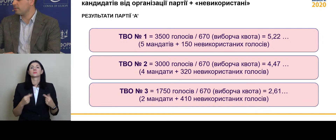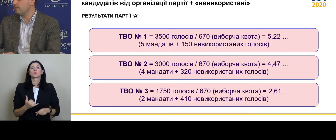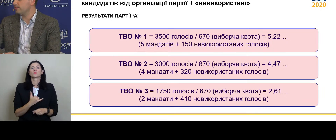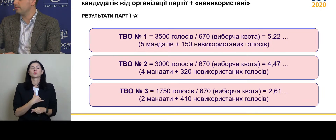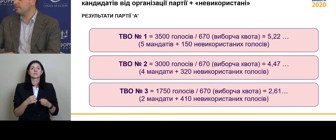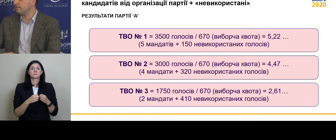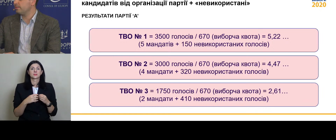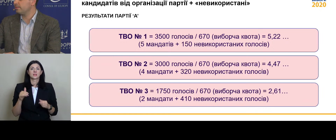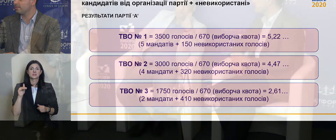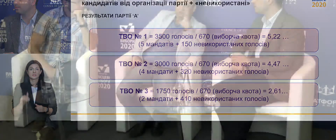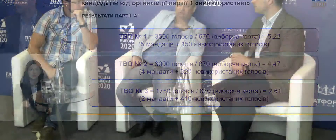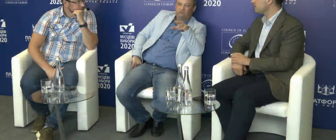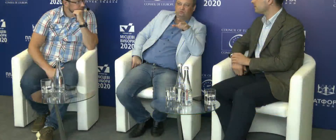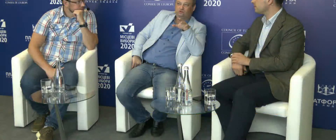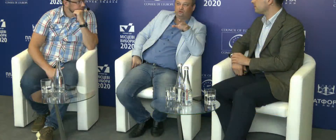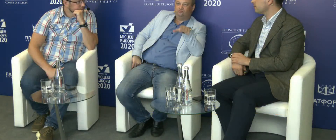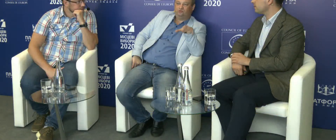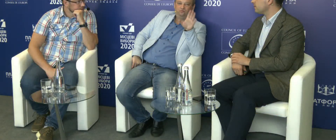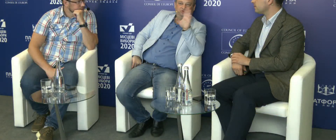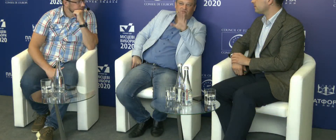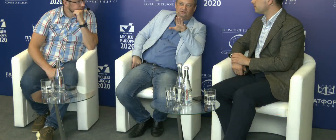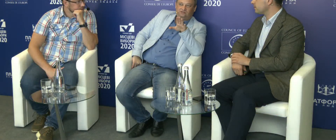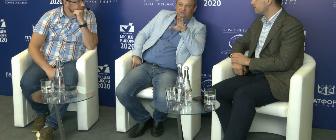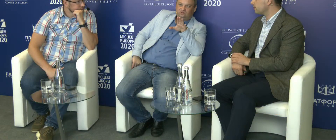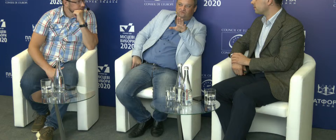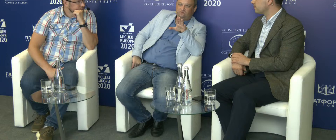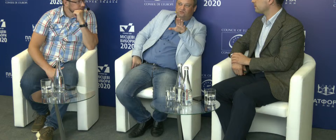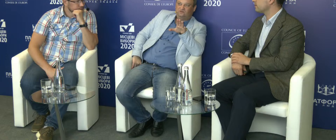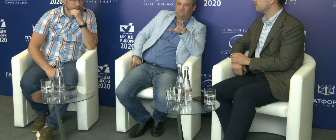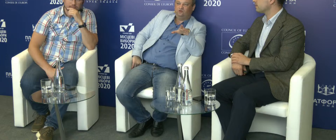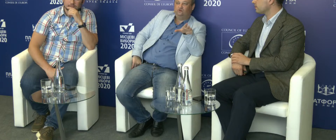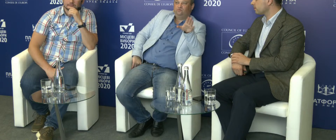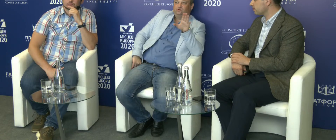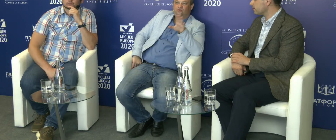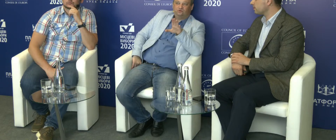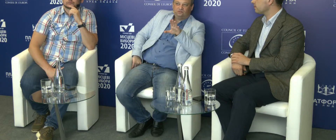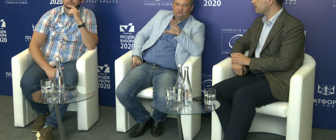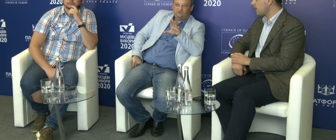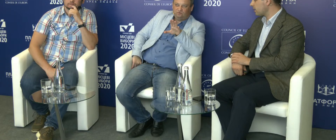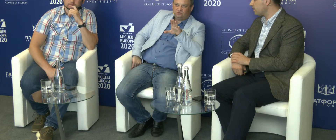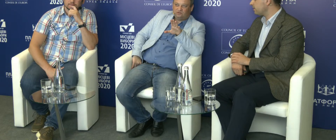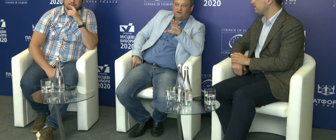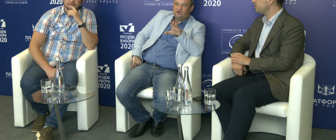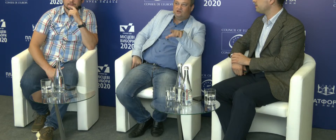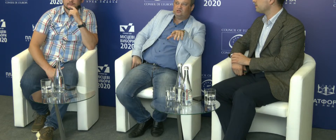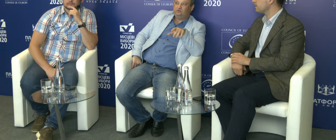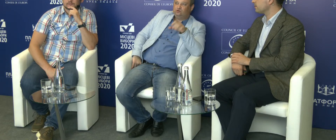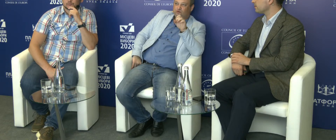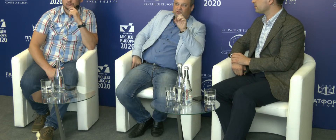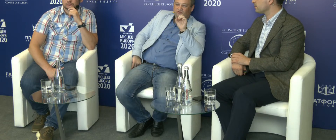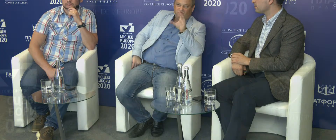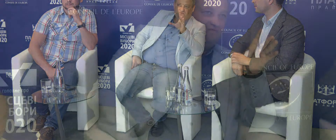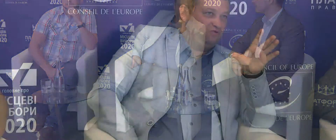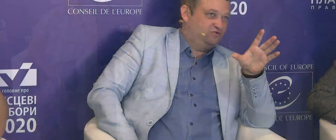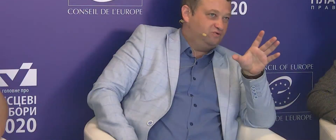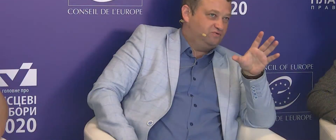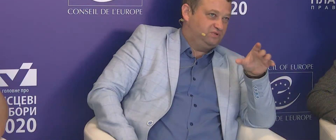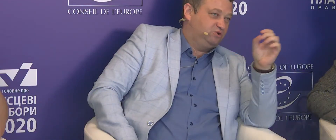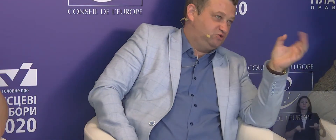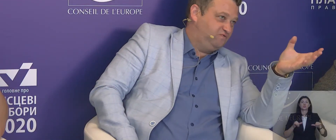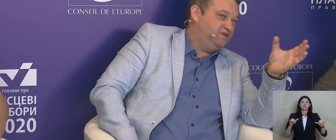community with 15,000 voters. If proportionately we increase it 150,000